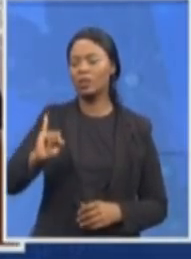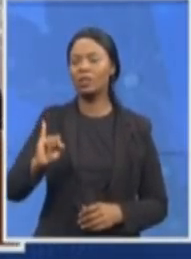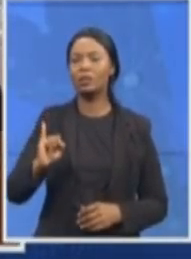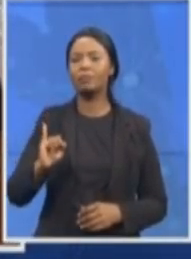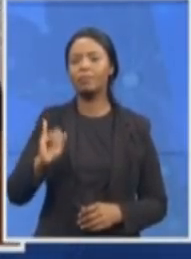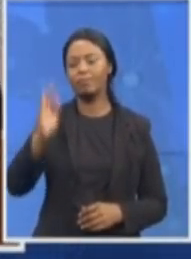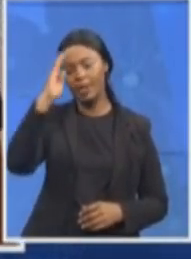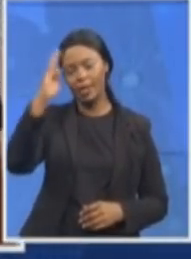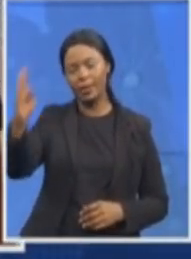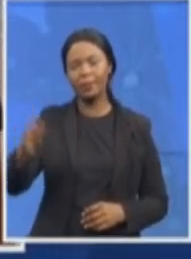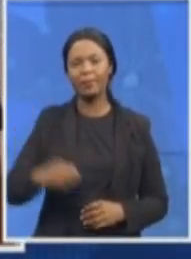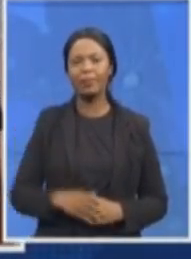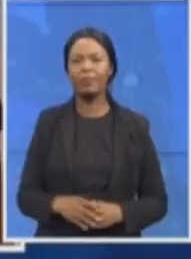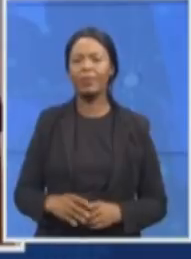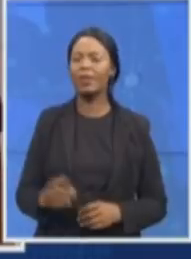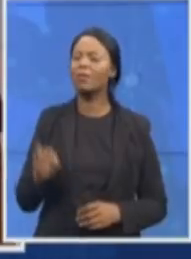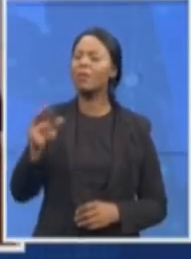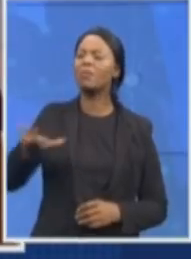are.